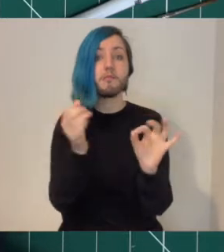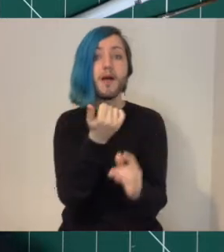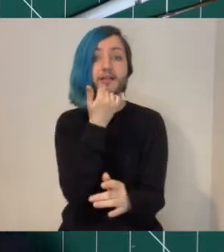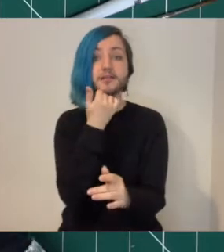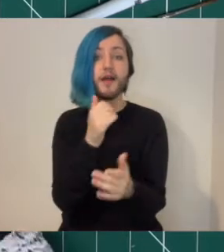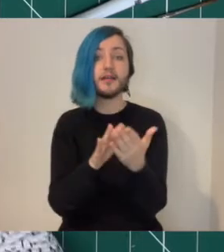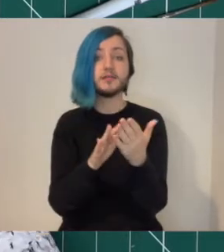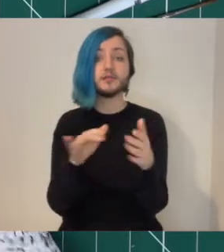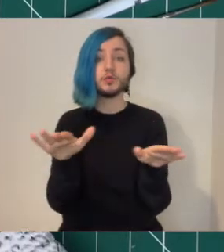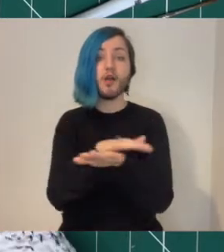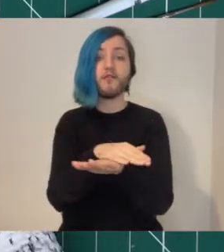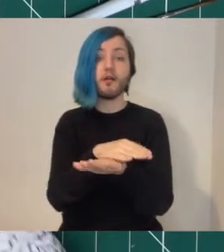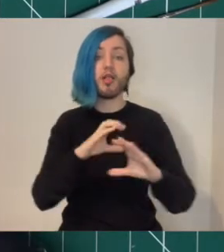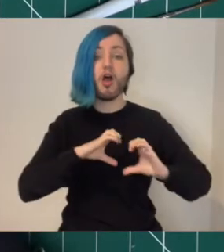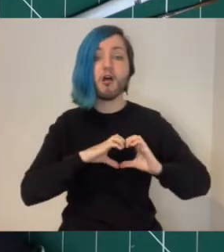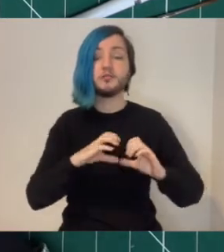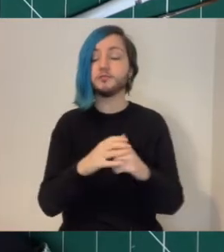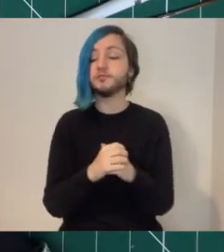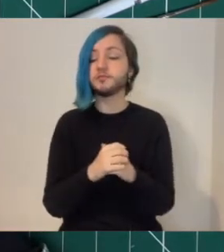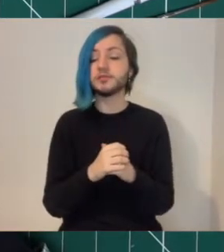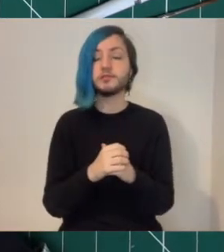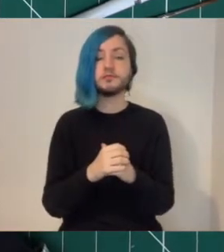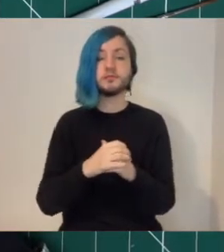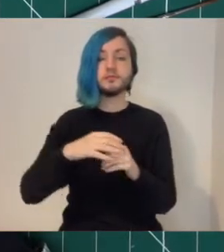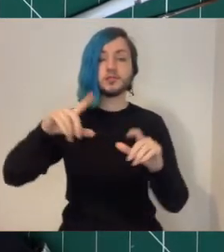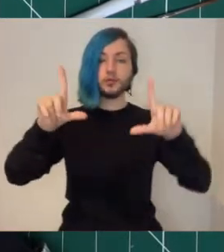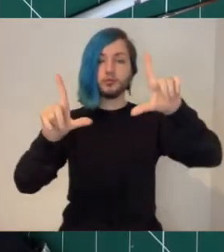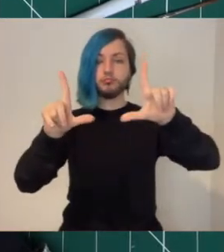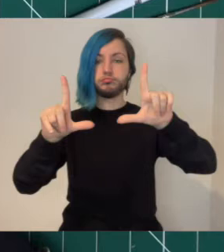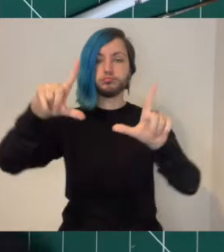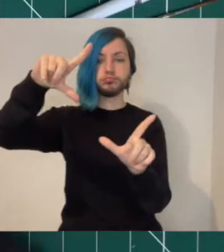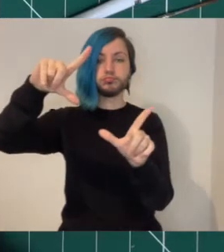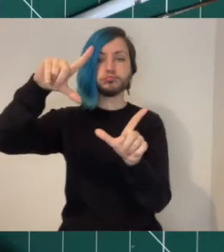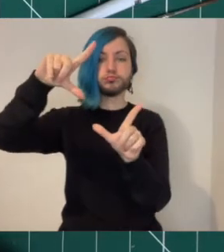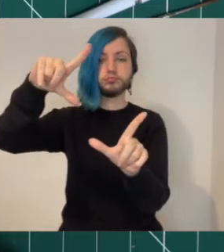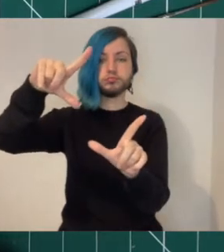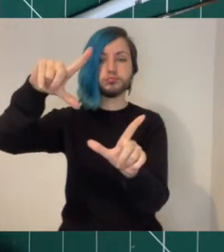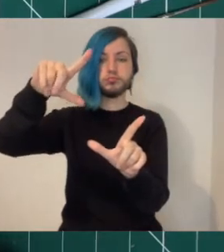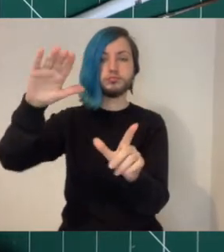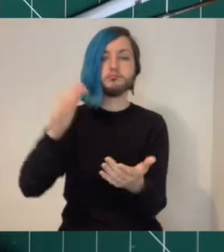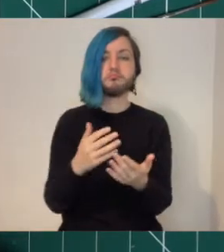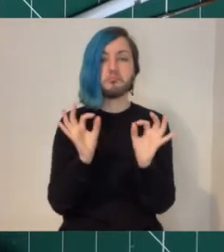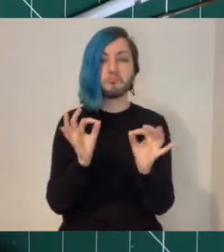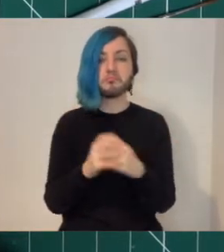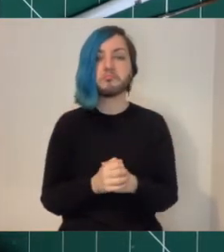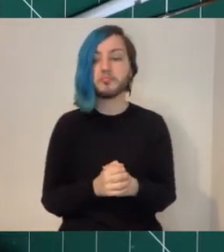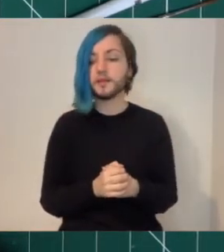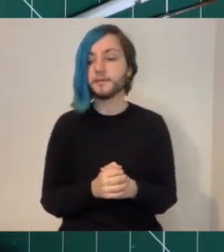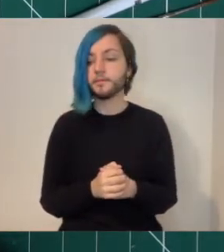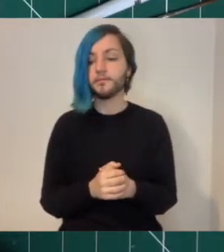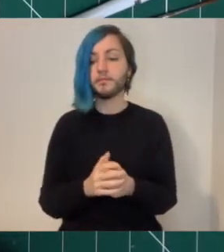sheets, and they're actually perfect size to cover the whole of this design. You'd kind of put it in a diamond shape, and then you're